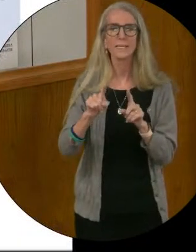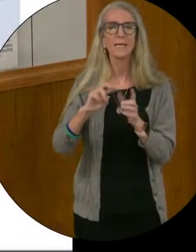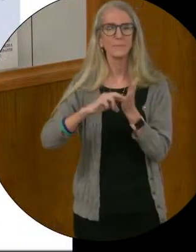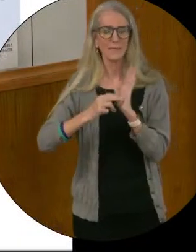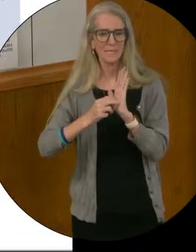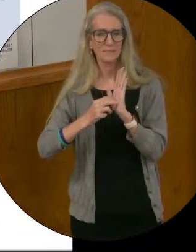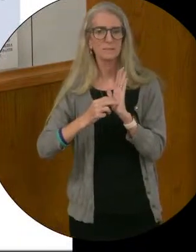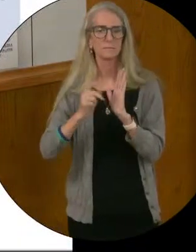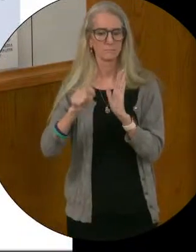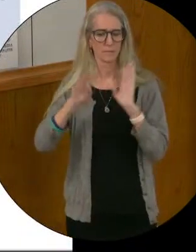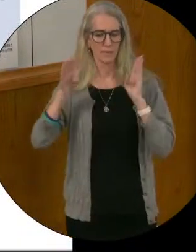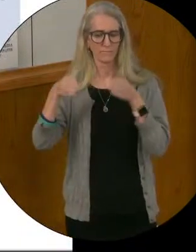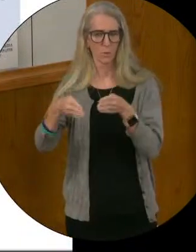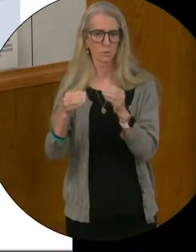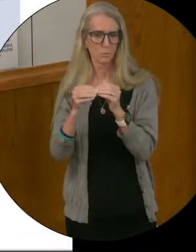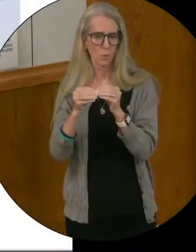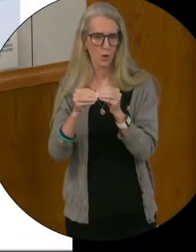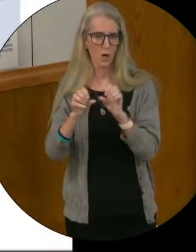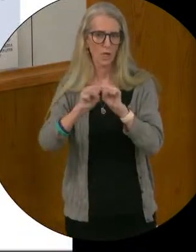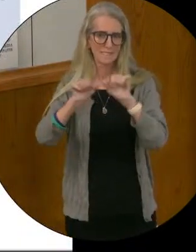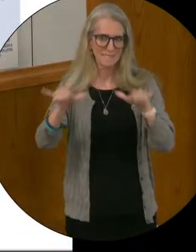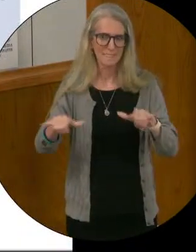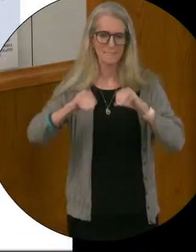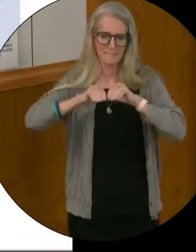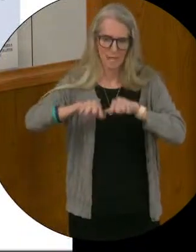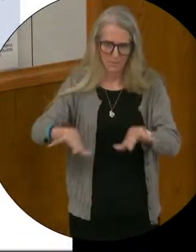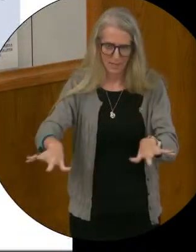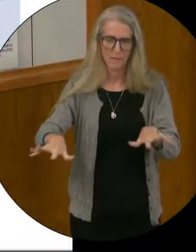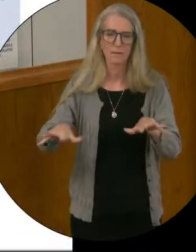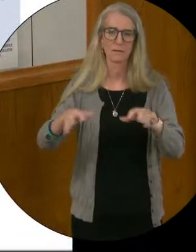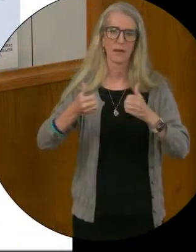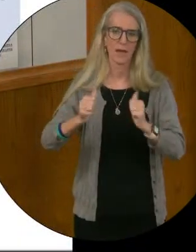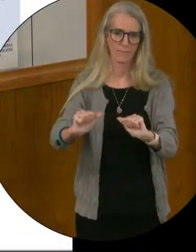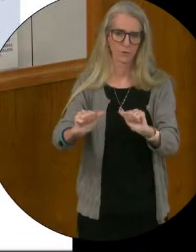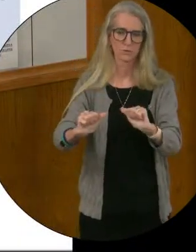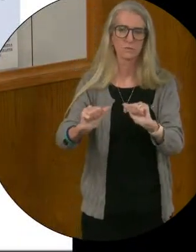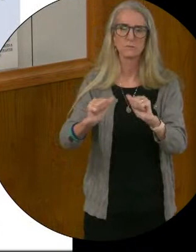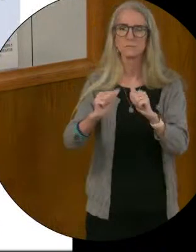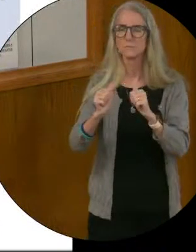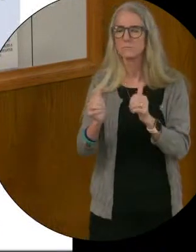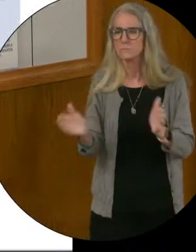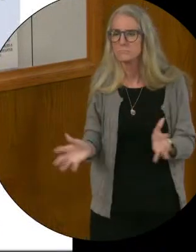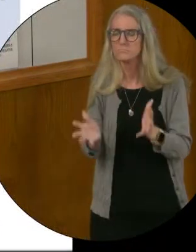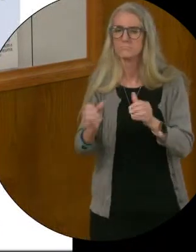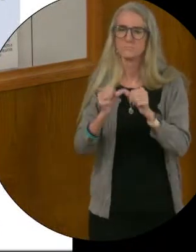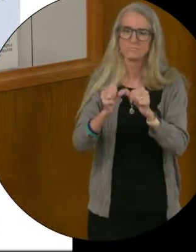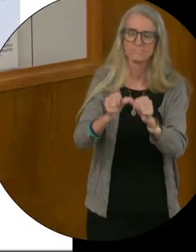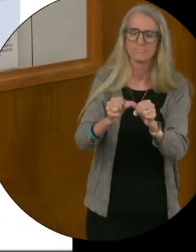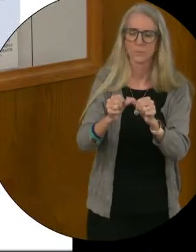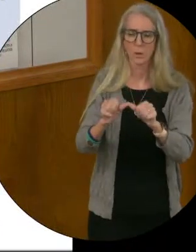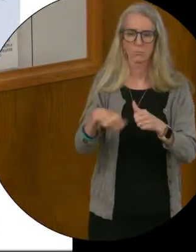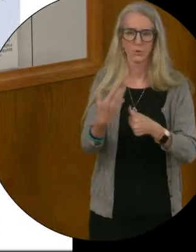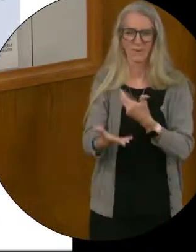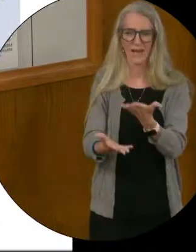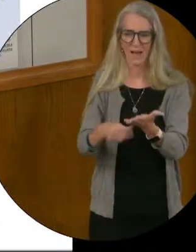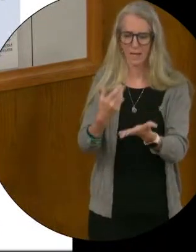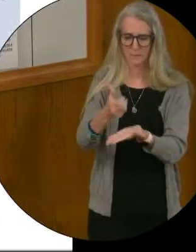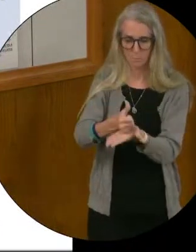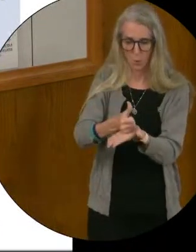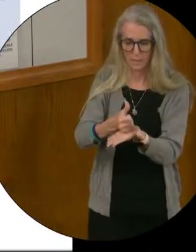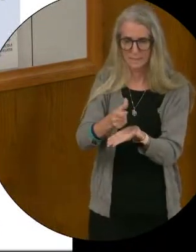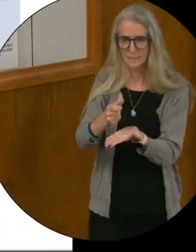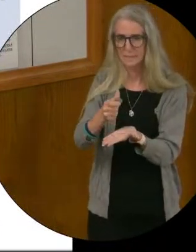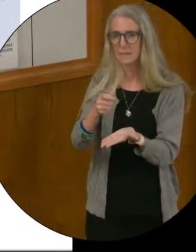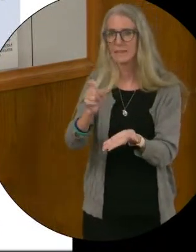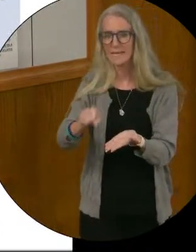mean is that we need to focus more on systemic efforts to continue to provide those supports to students